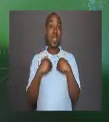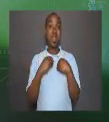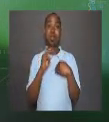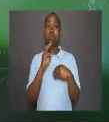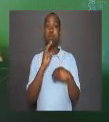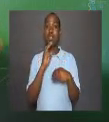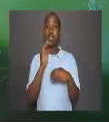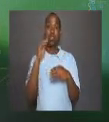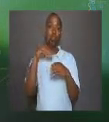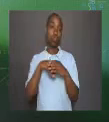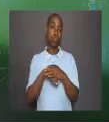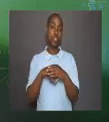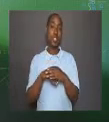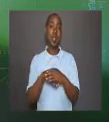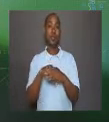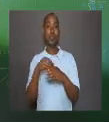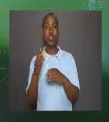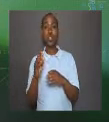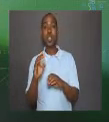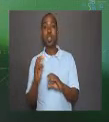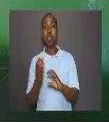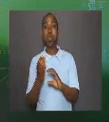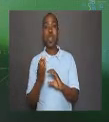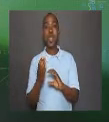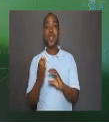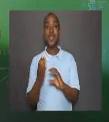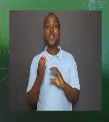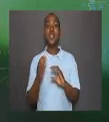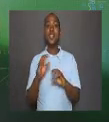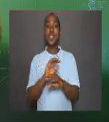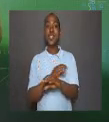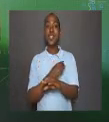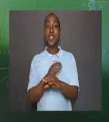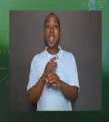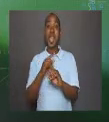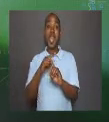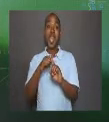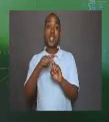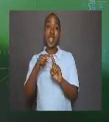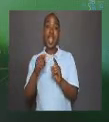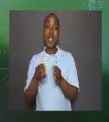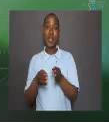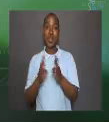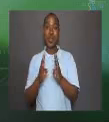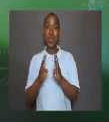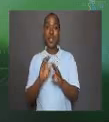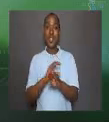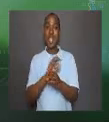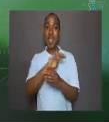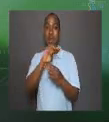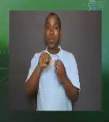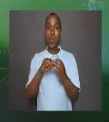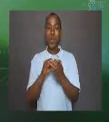enter and leave the cell through the selectively permeable membrane, the cell